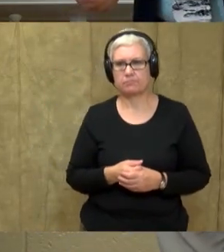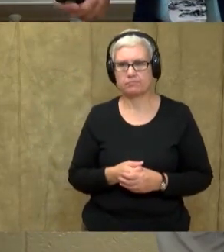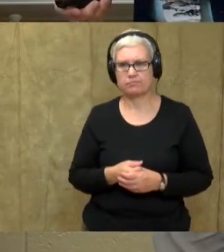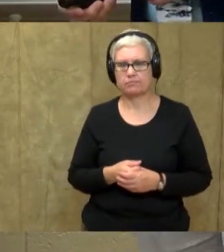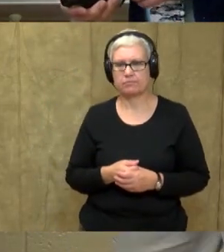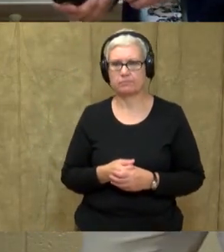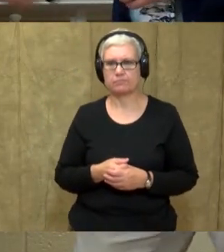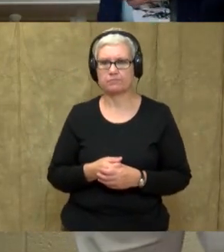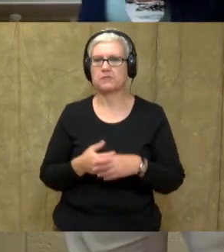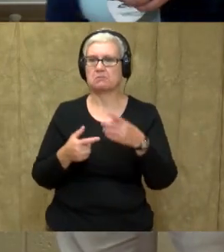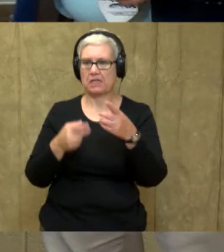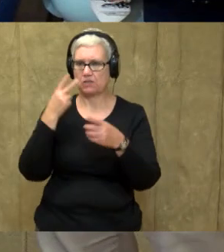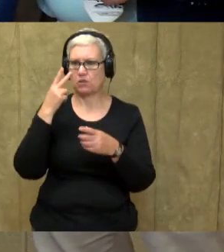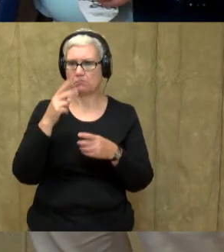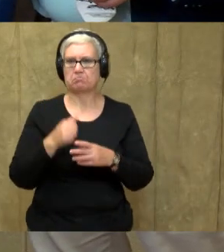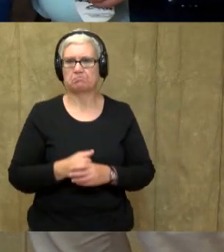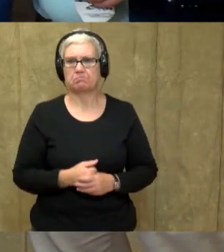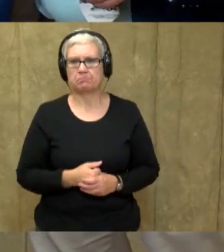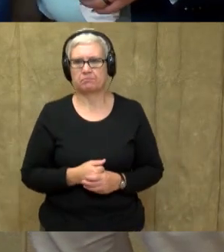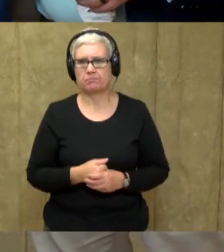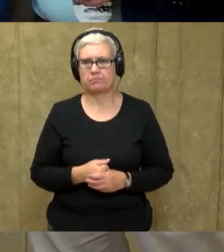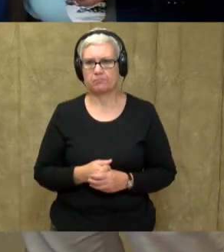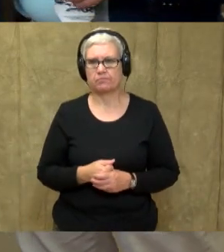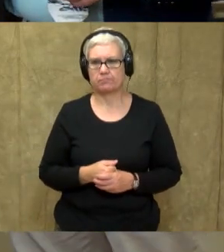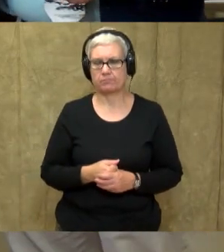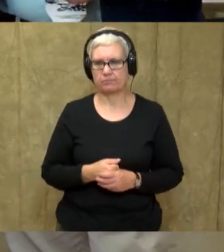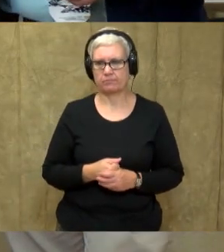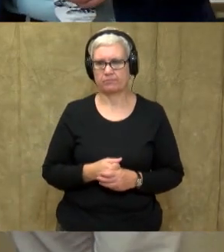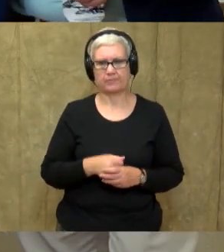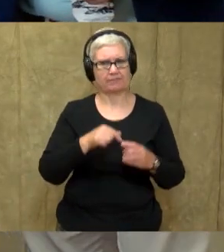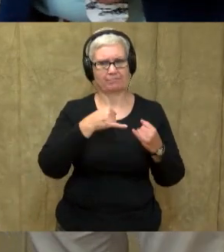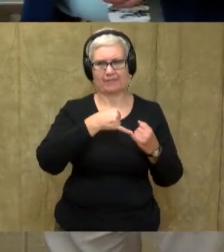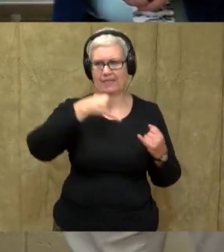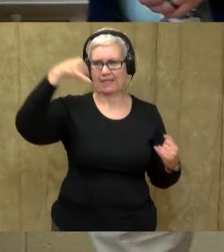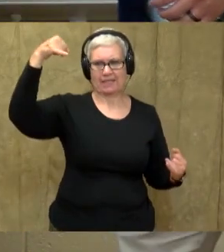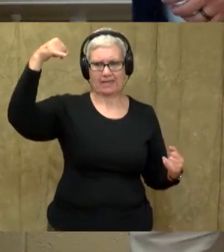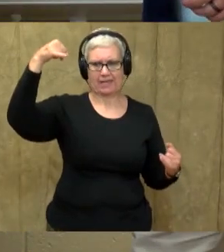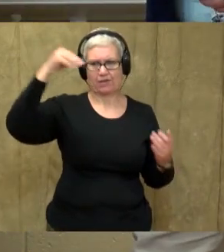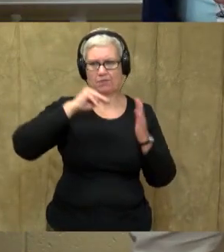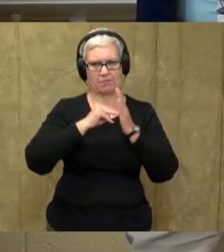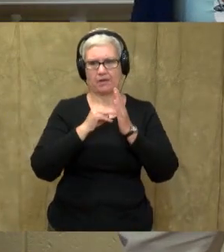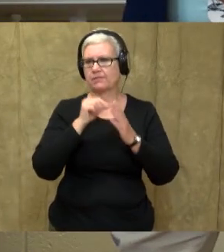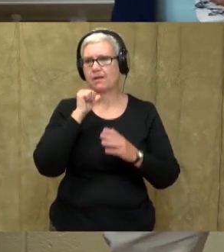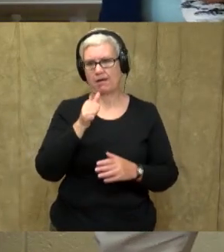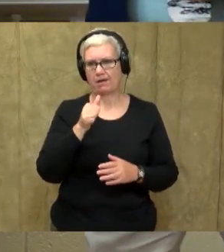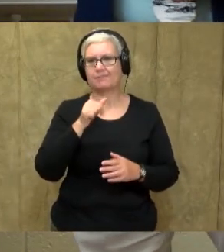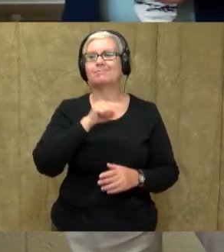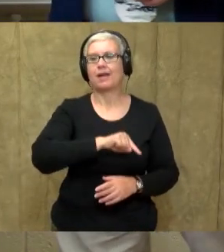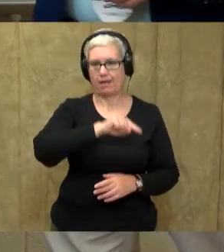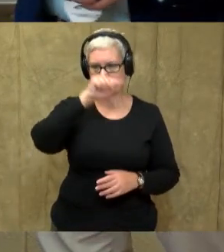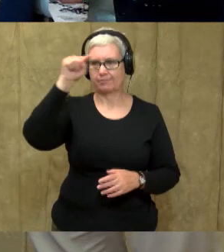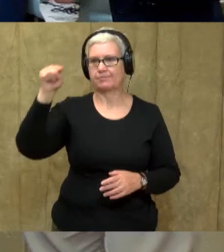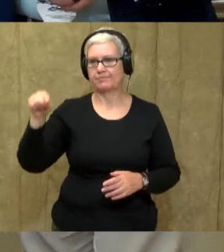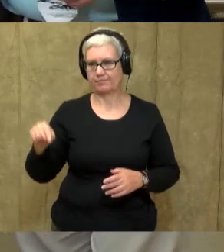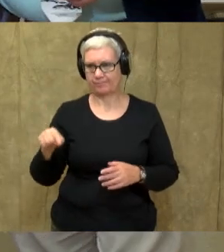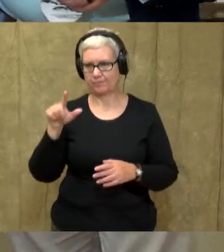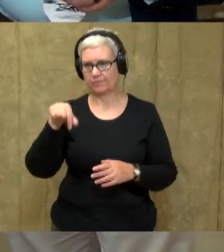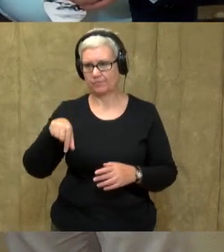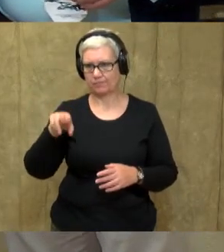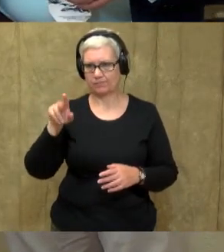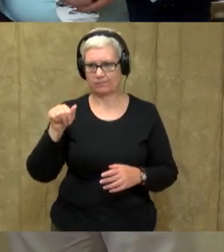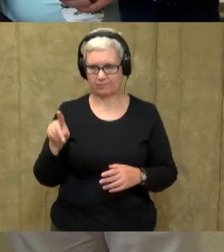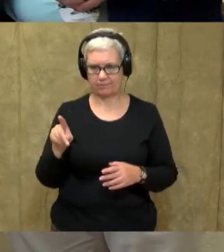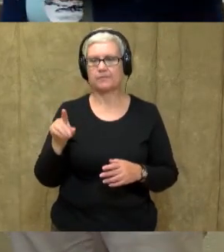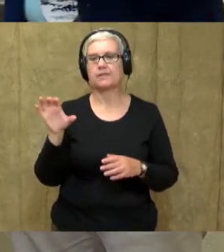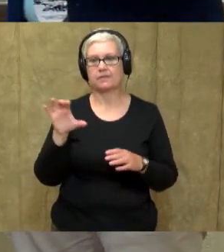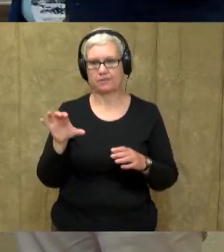into one of these models. This linear model does not make sense. The quadratic one does. But when we look at the